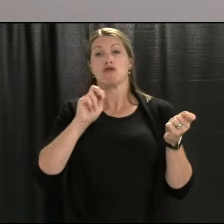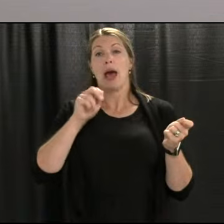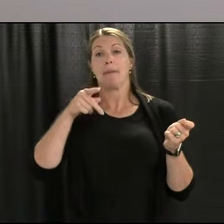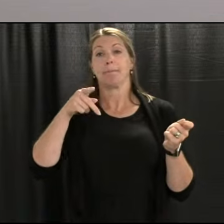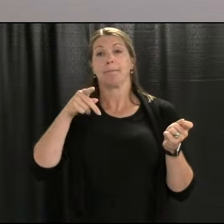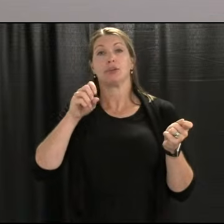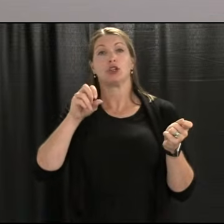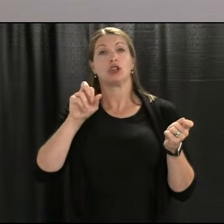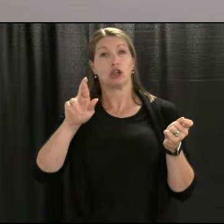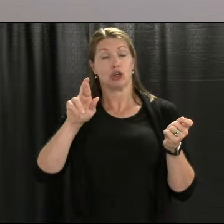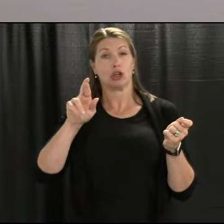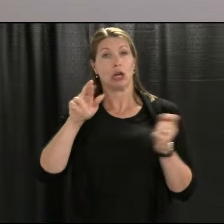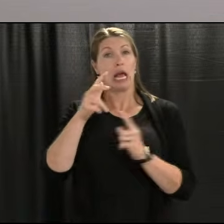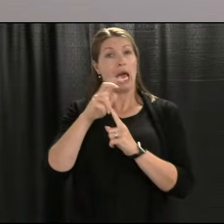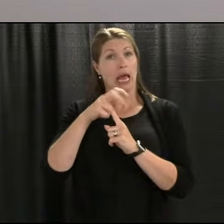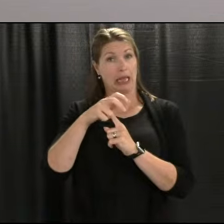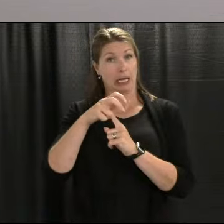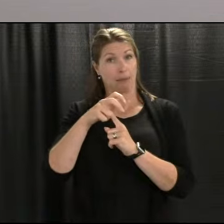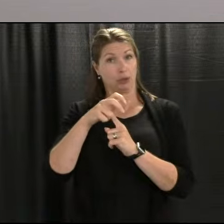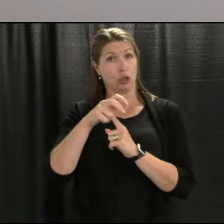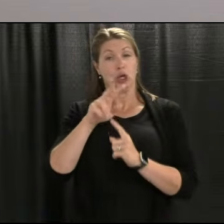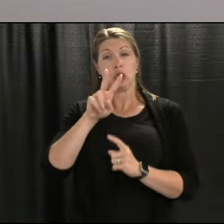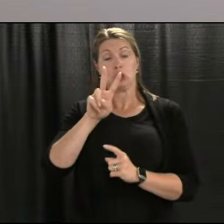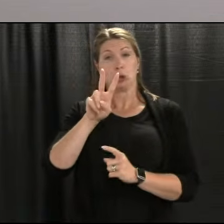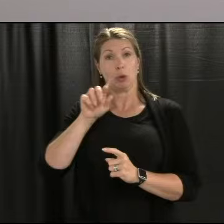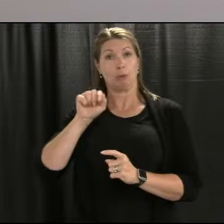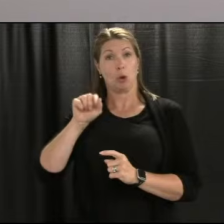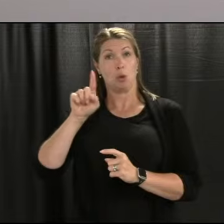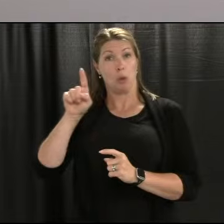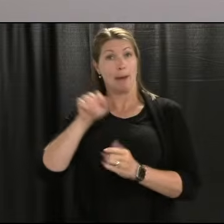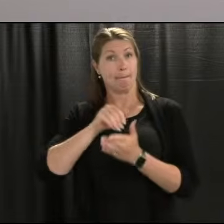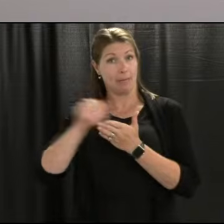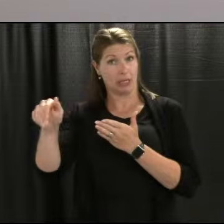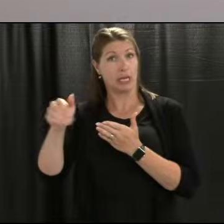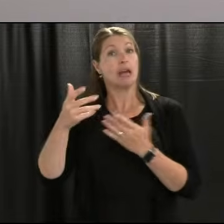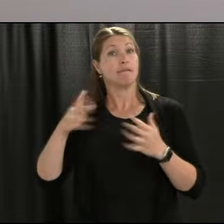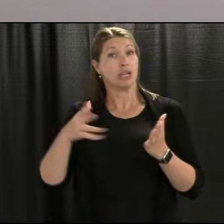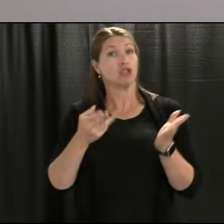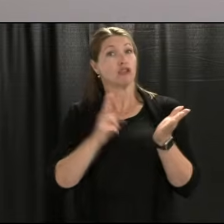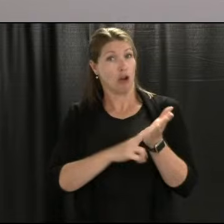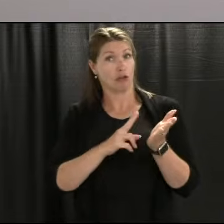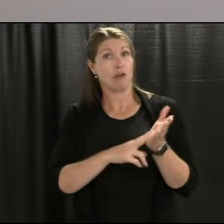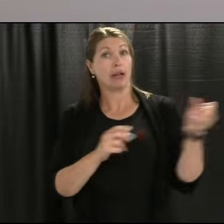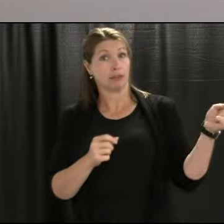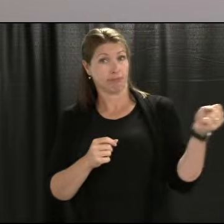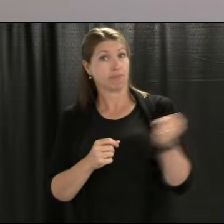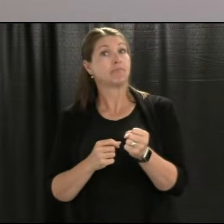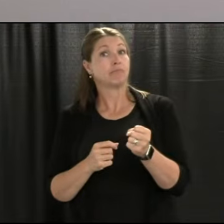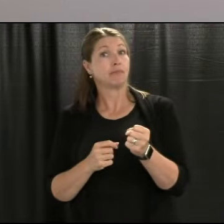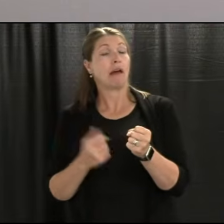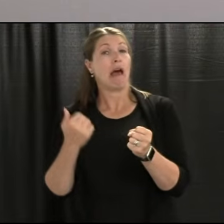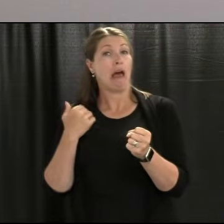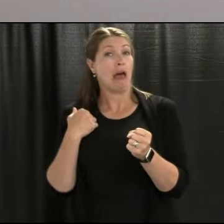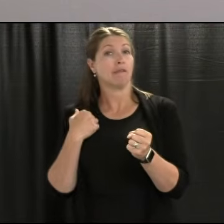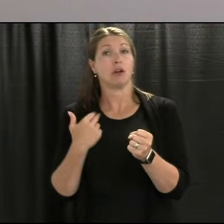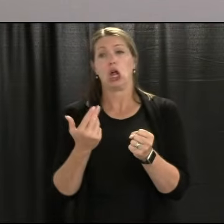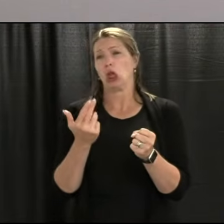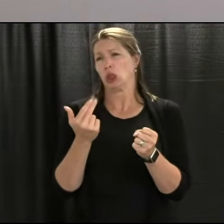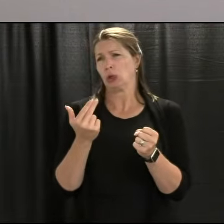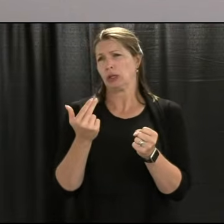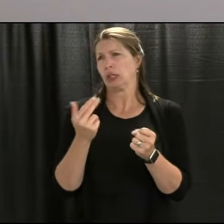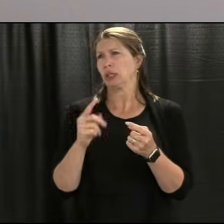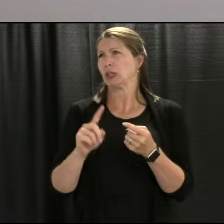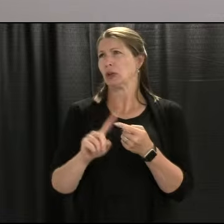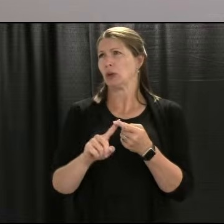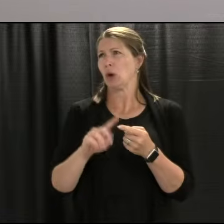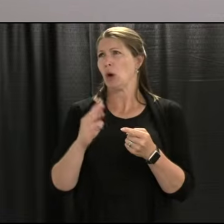That is at the cost of about $2.1 million. I believe that has the capacity of 1,300 to 1,400 gallons.